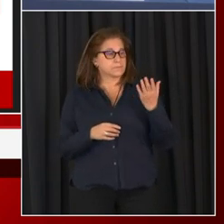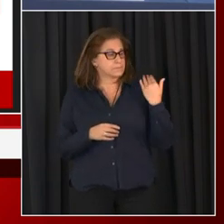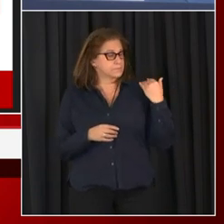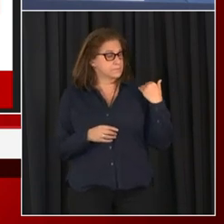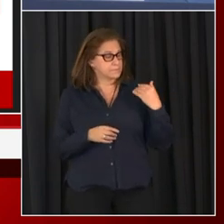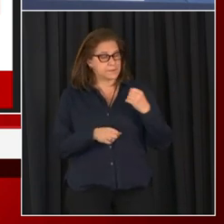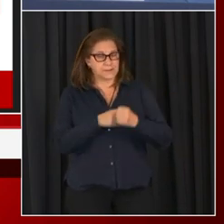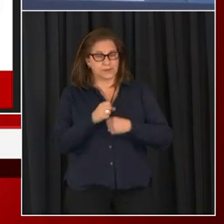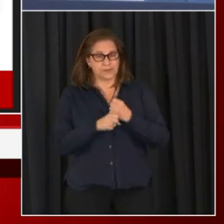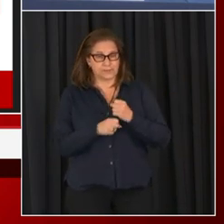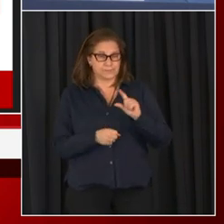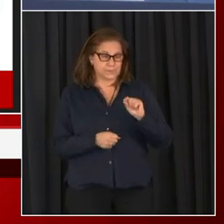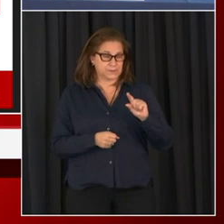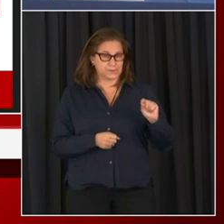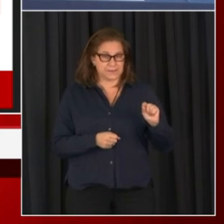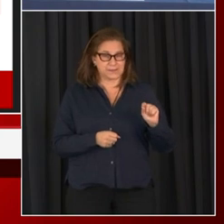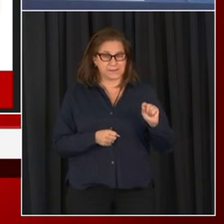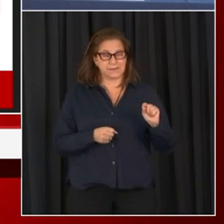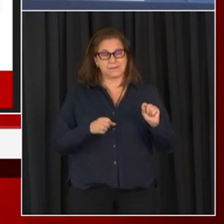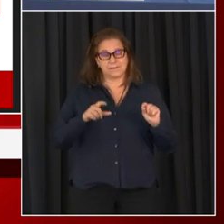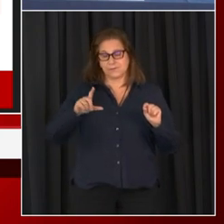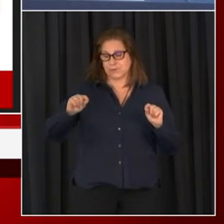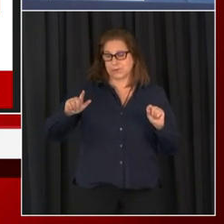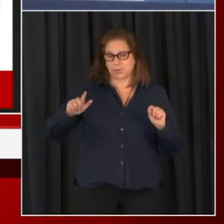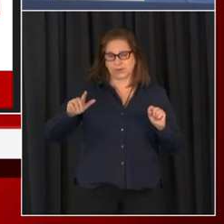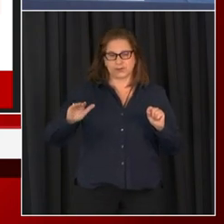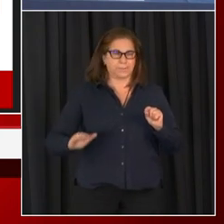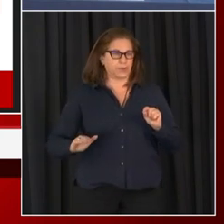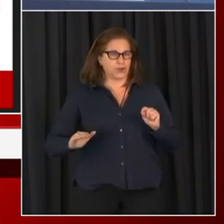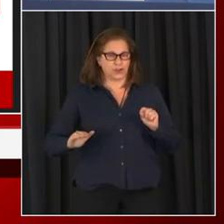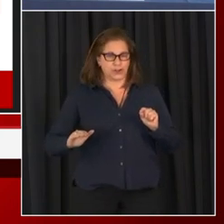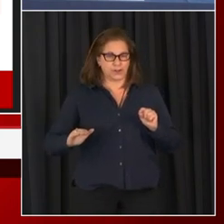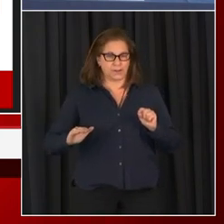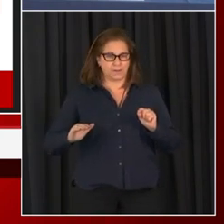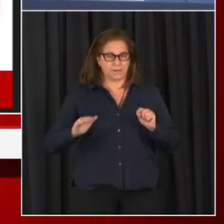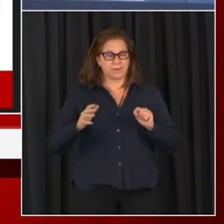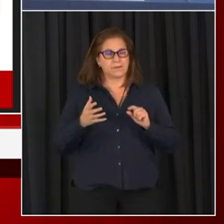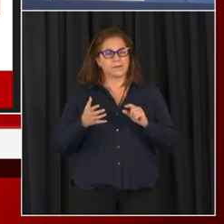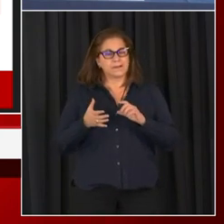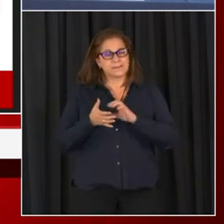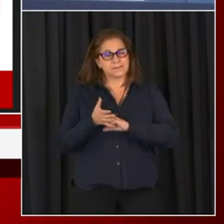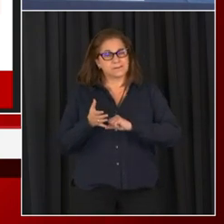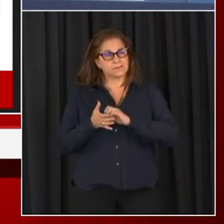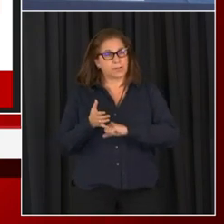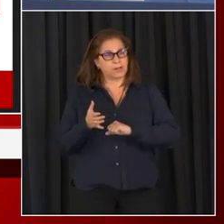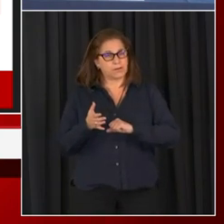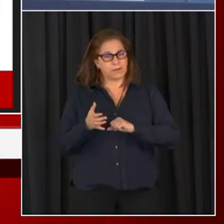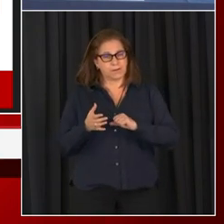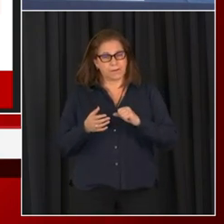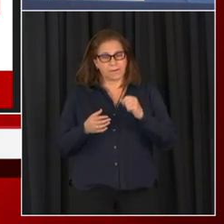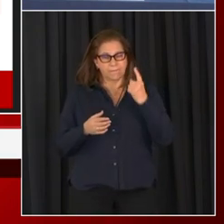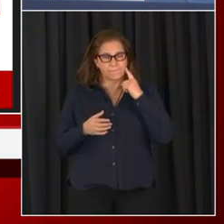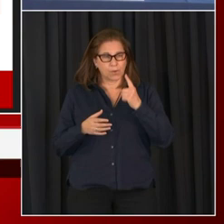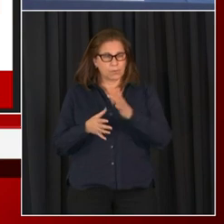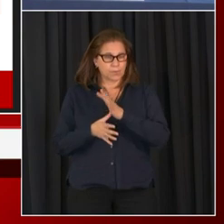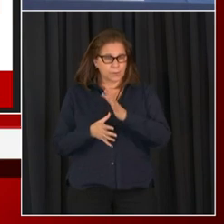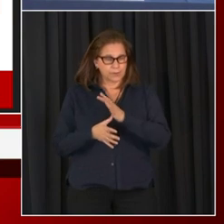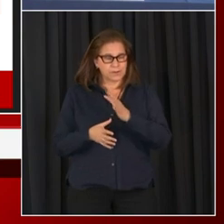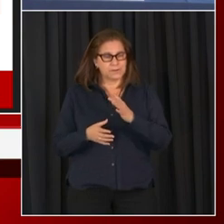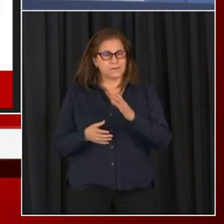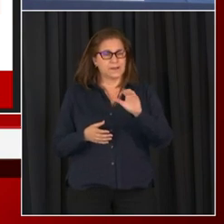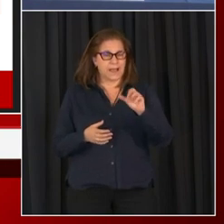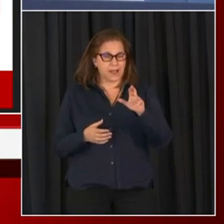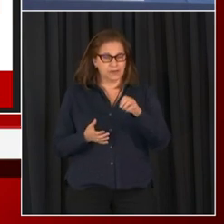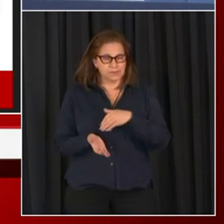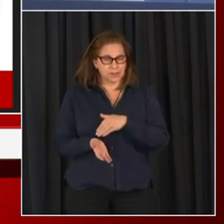for primary care, for specialists, for urgent care, for prescription medication, generic prescription